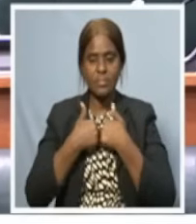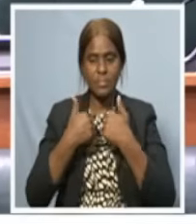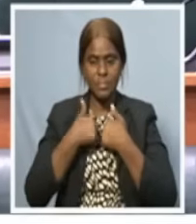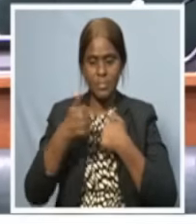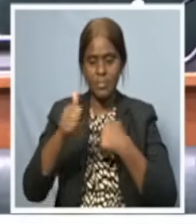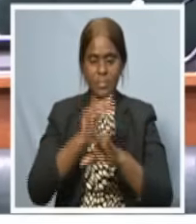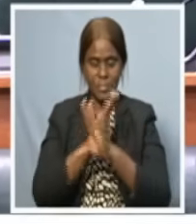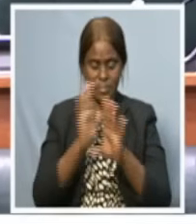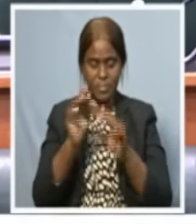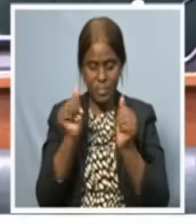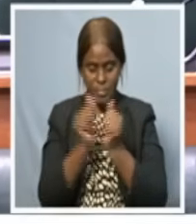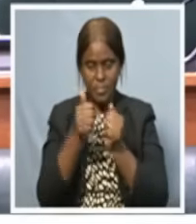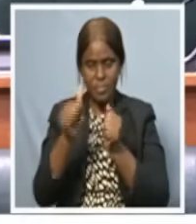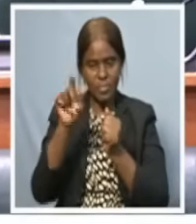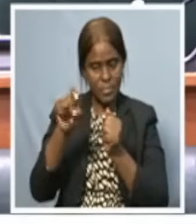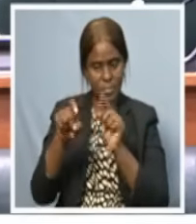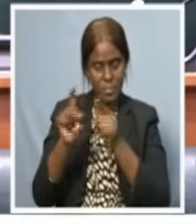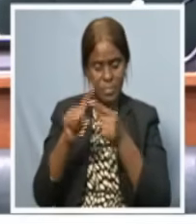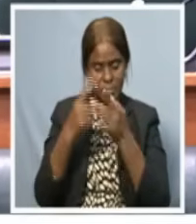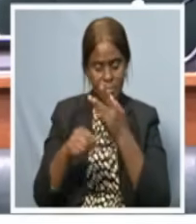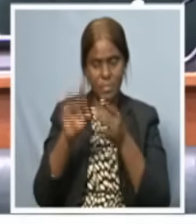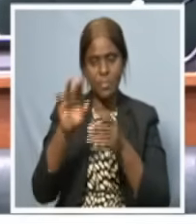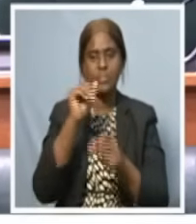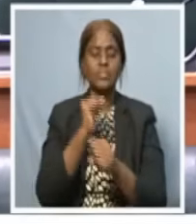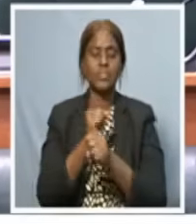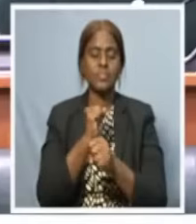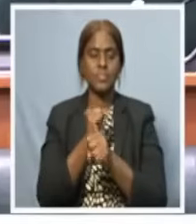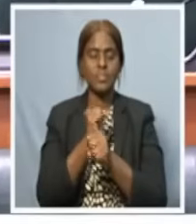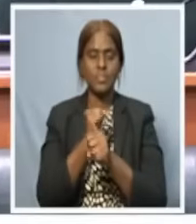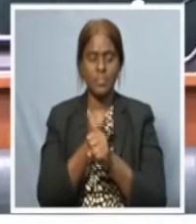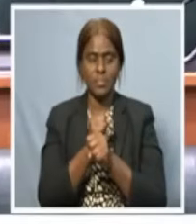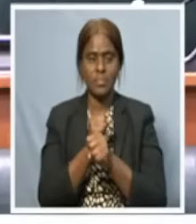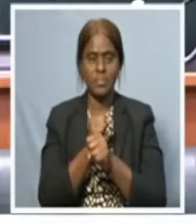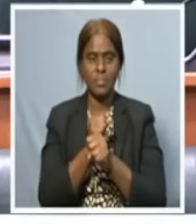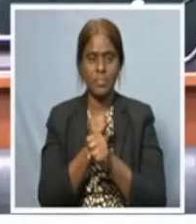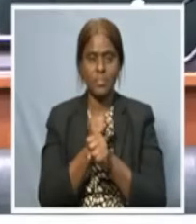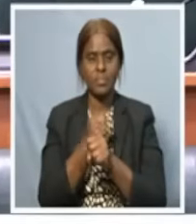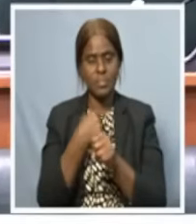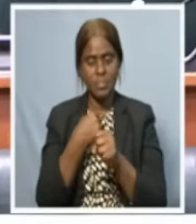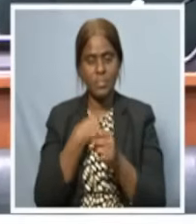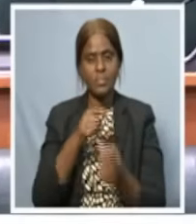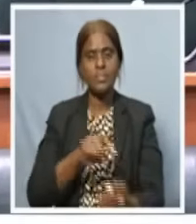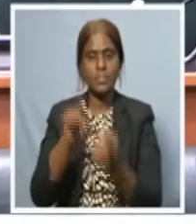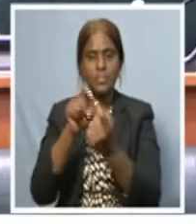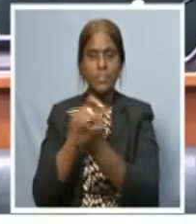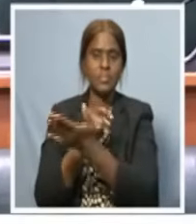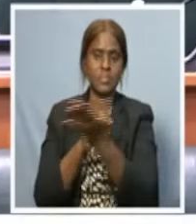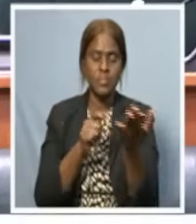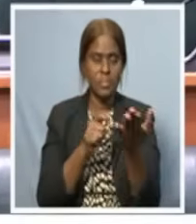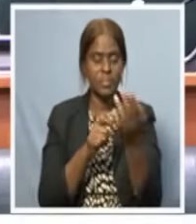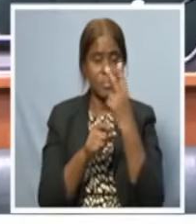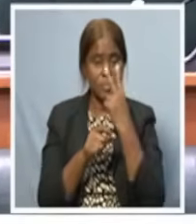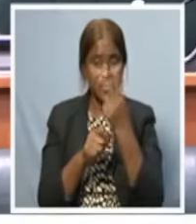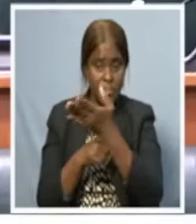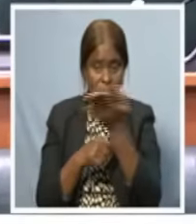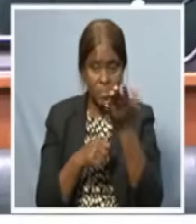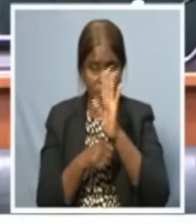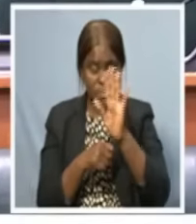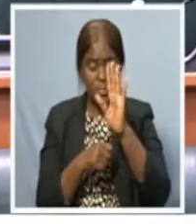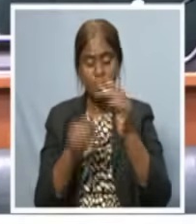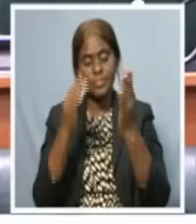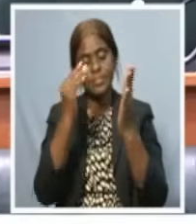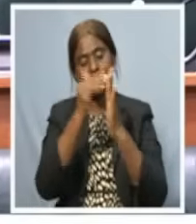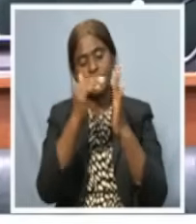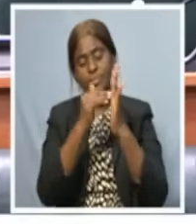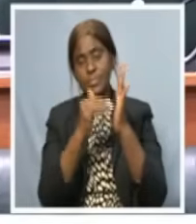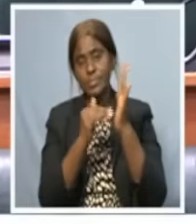are Zambians and they deserve to be employed. I'm challenging you. Look at the